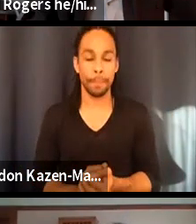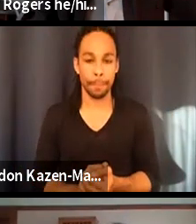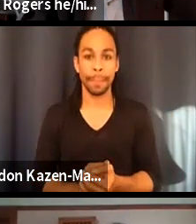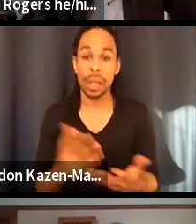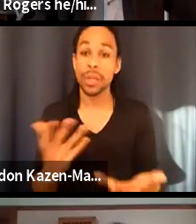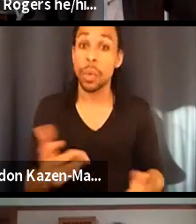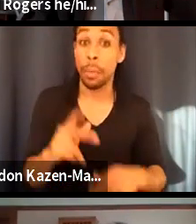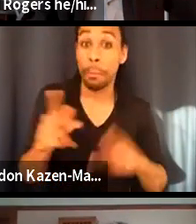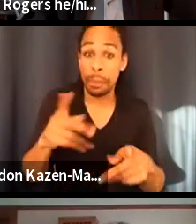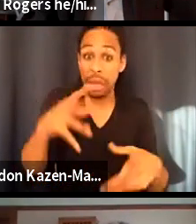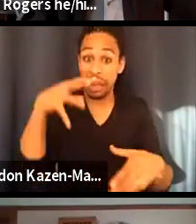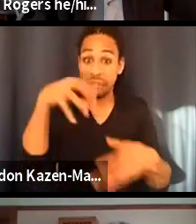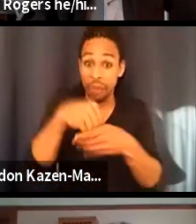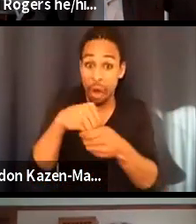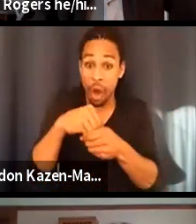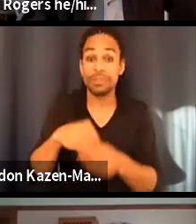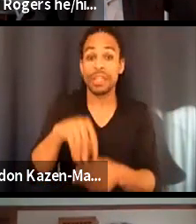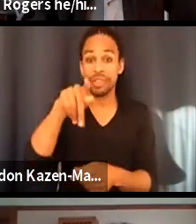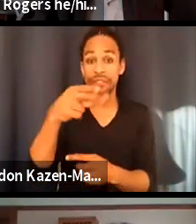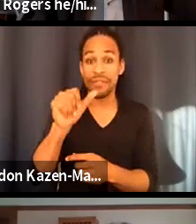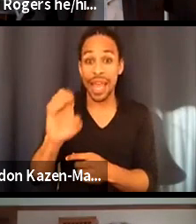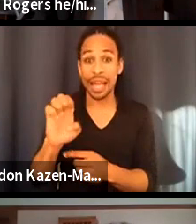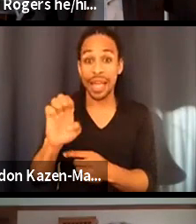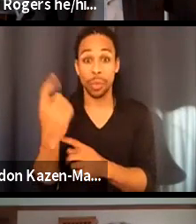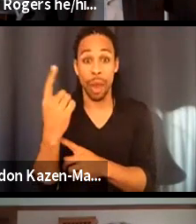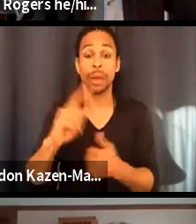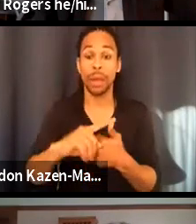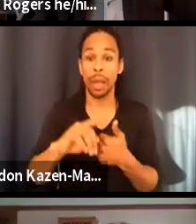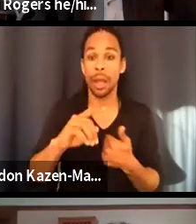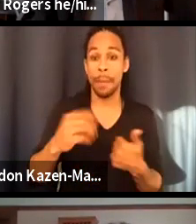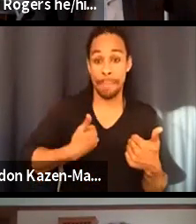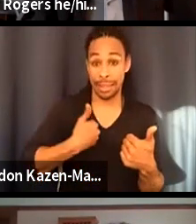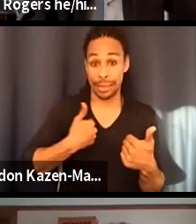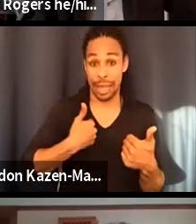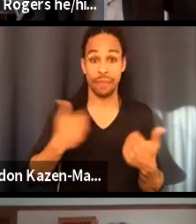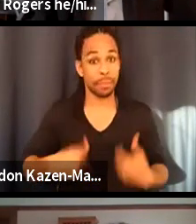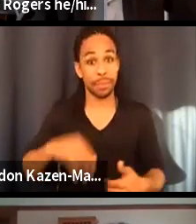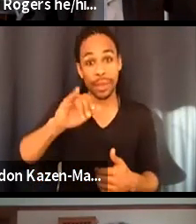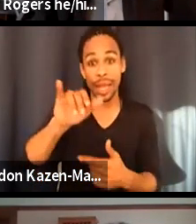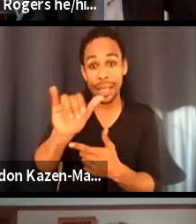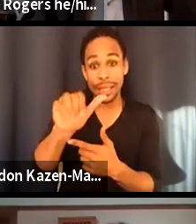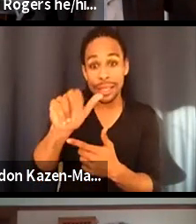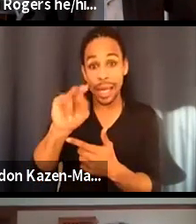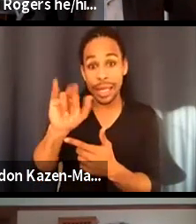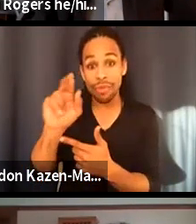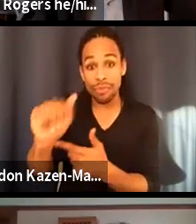I'm a light-skinned Puerto Rican woman wearing a gray shirt and with long gray hair.